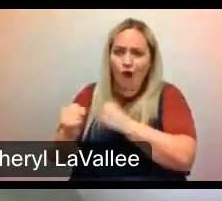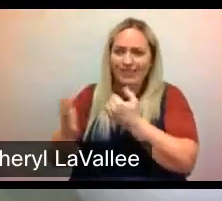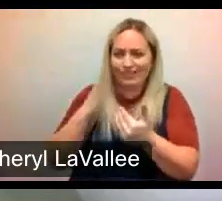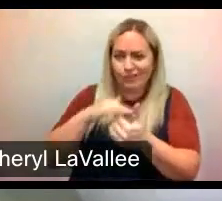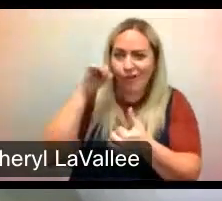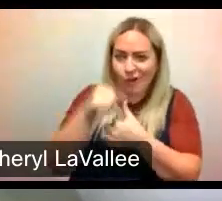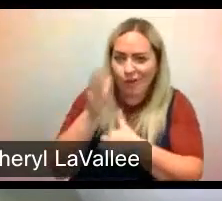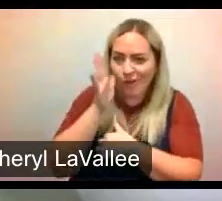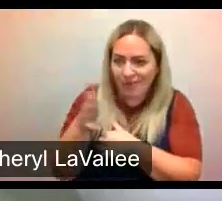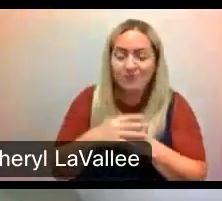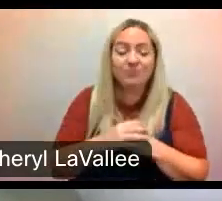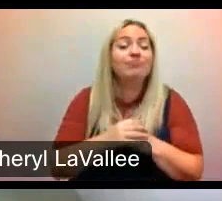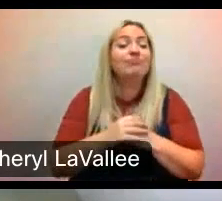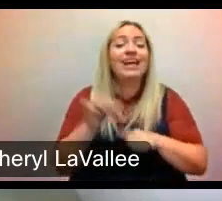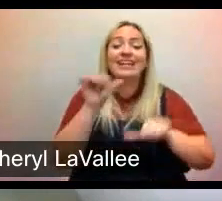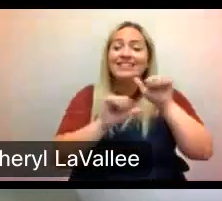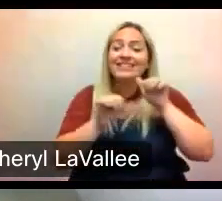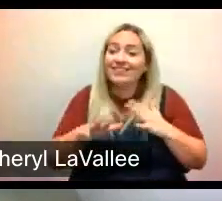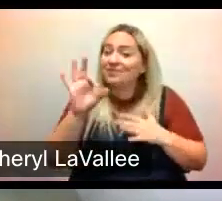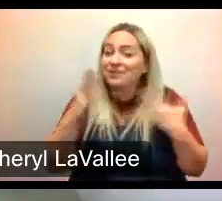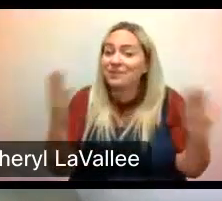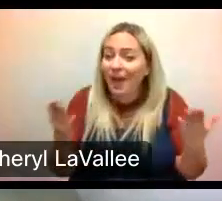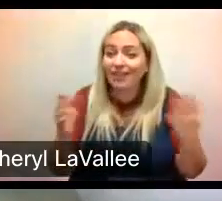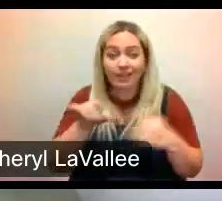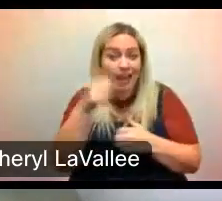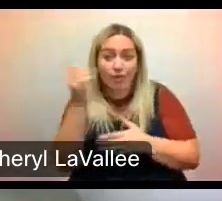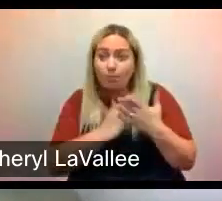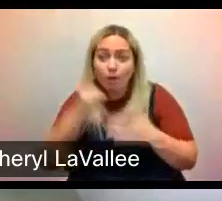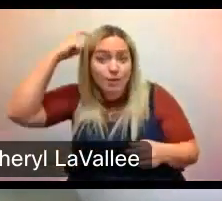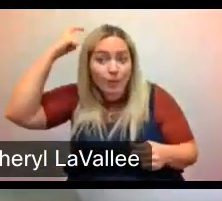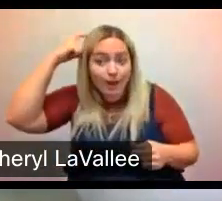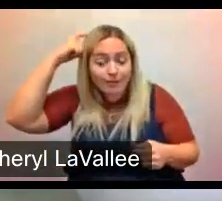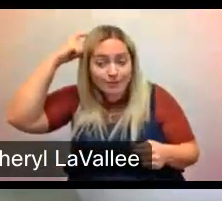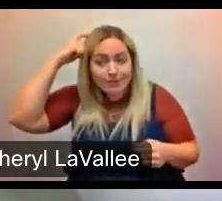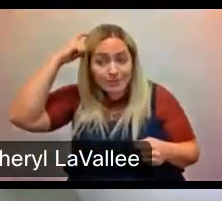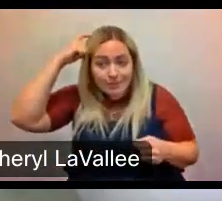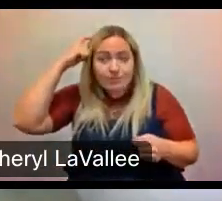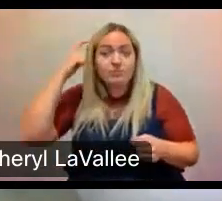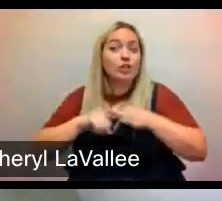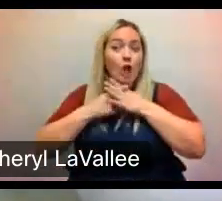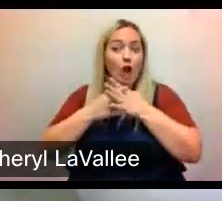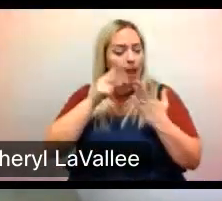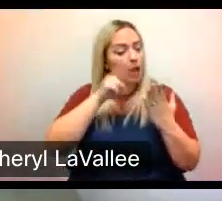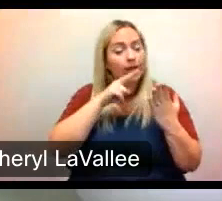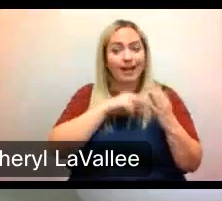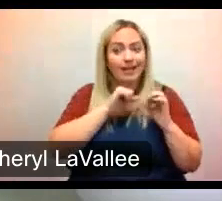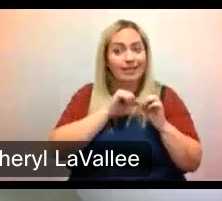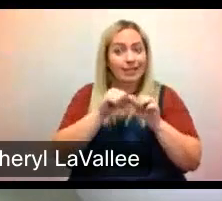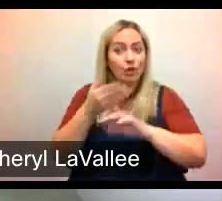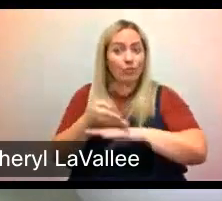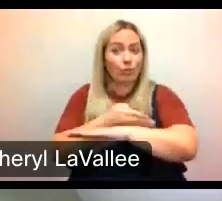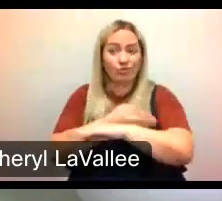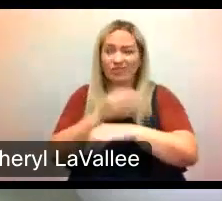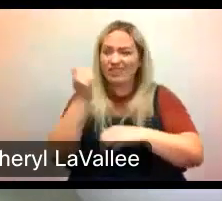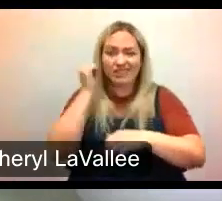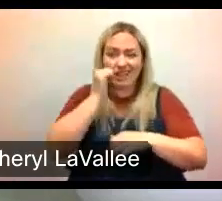recall. Scientists have even found that the other parts of the brain activated by reading can continue to improve days after